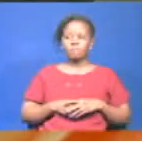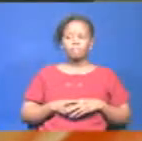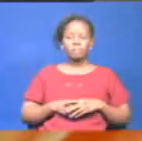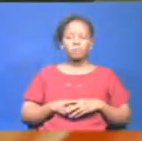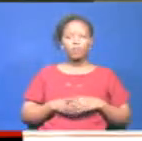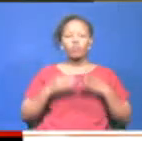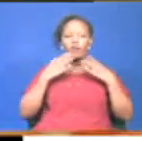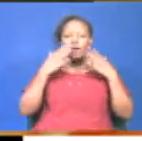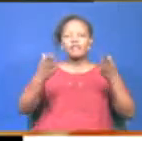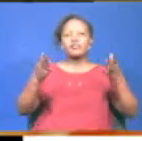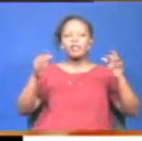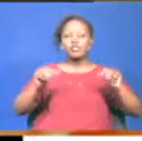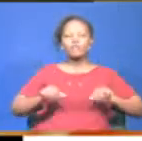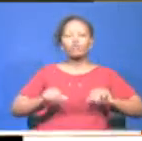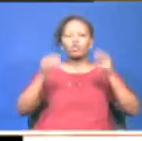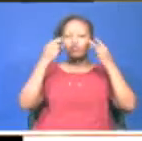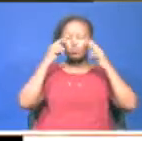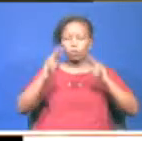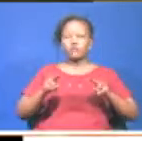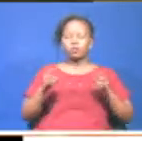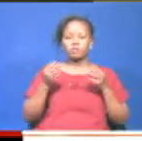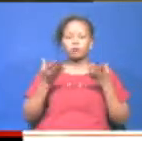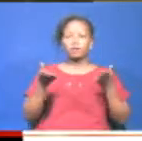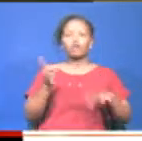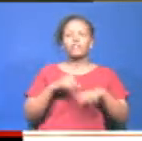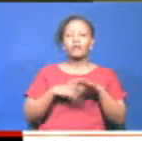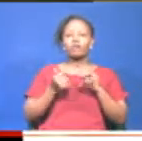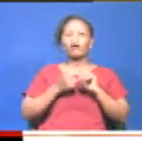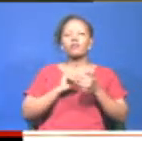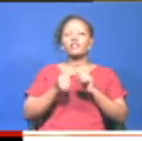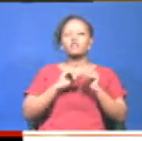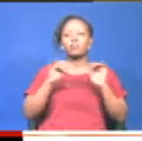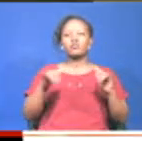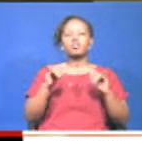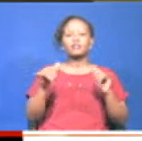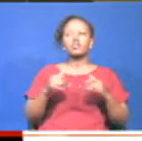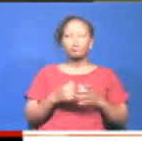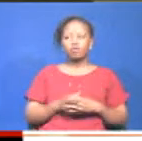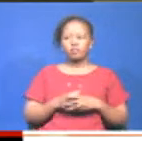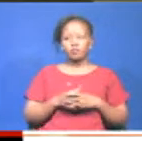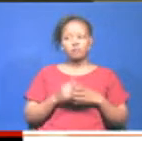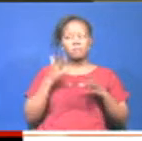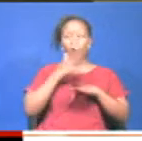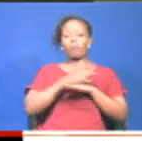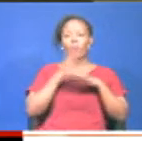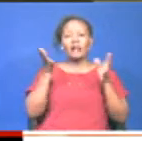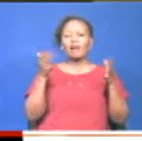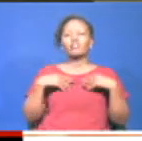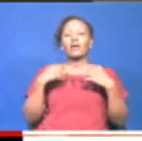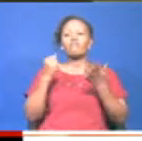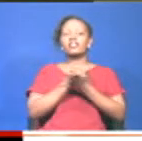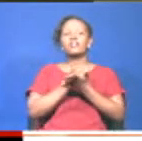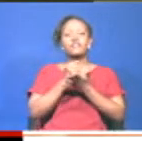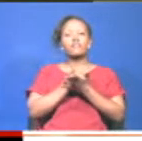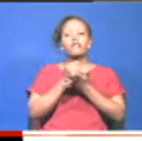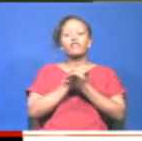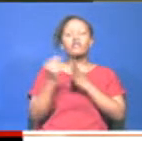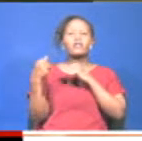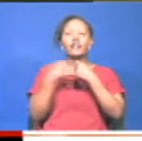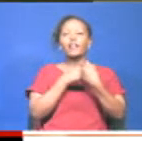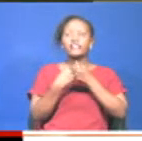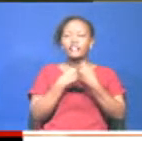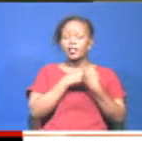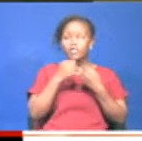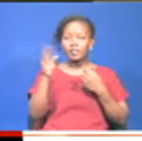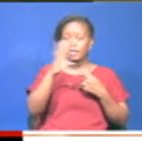Thank you for staying with us. Time for Channel One Sports News. Despite facing visa challenges, African 100 meters